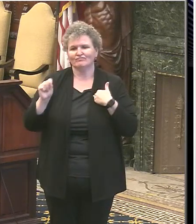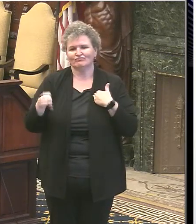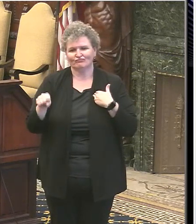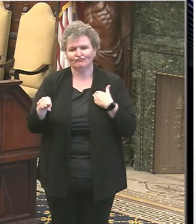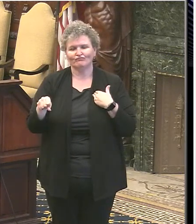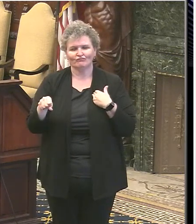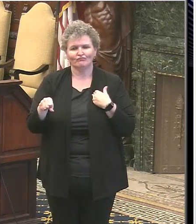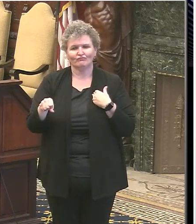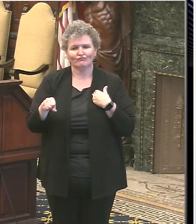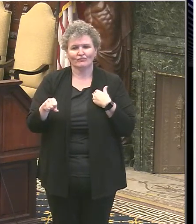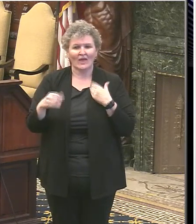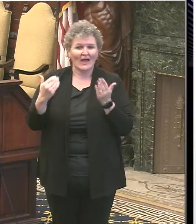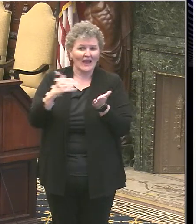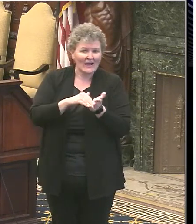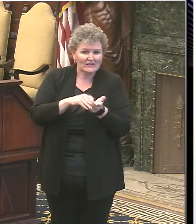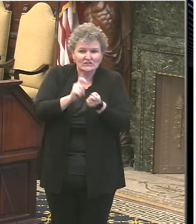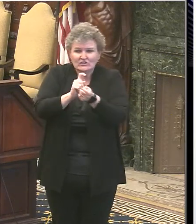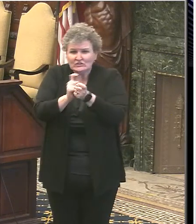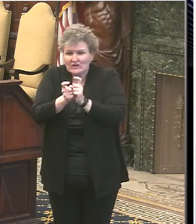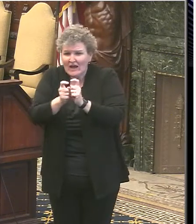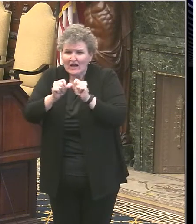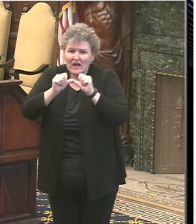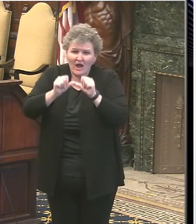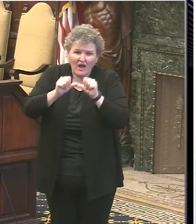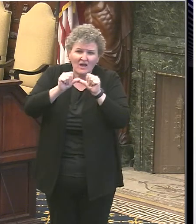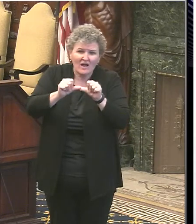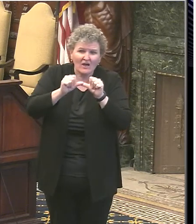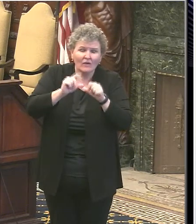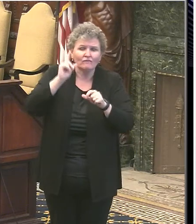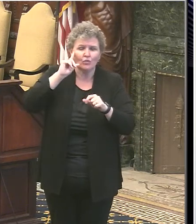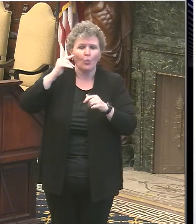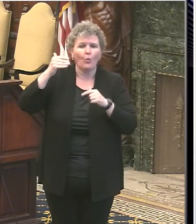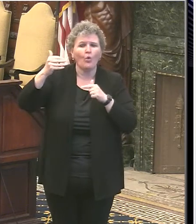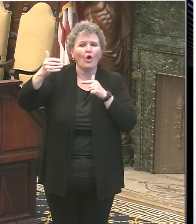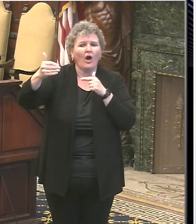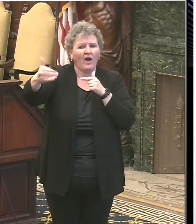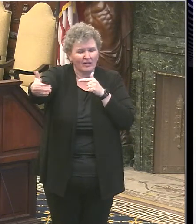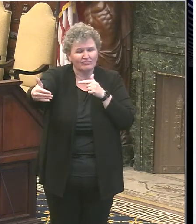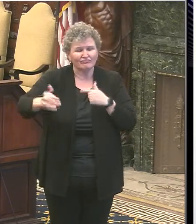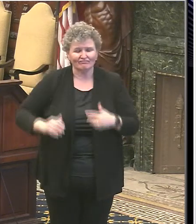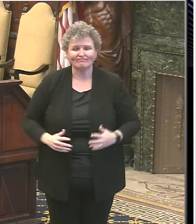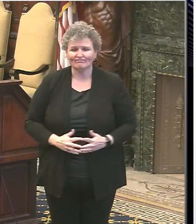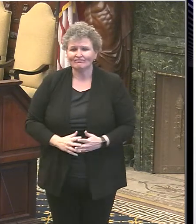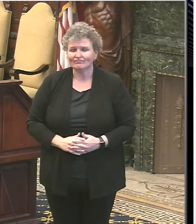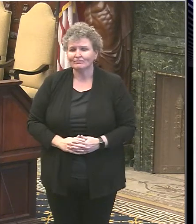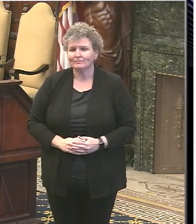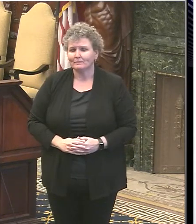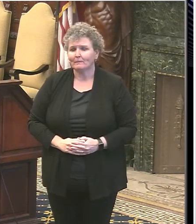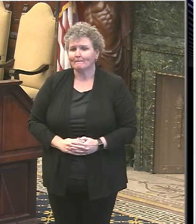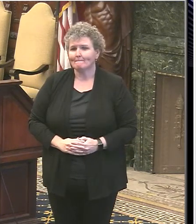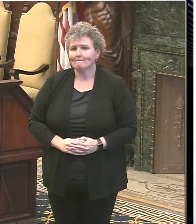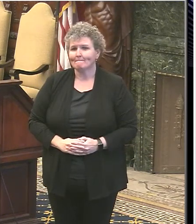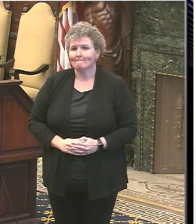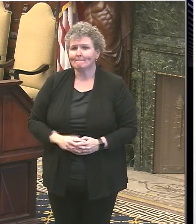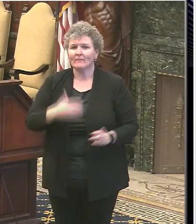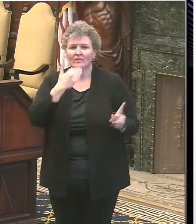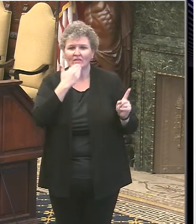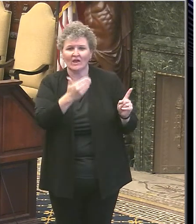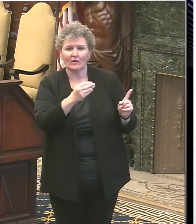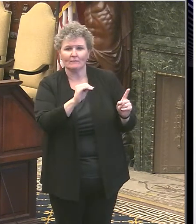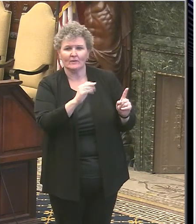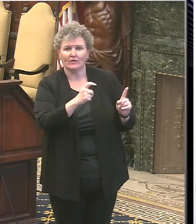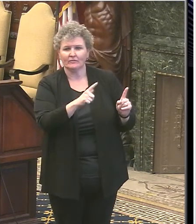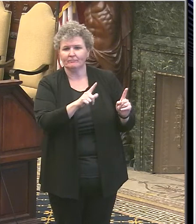are changes that last a while afterwards. Okay, thank you, Martin. Let's go to